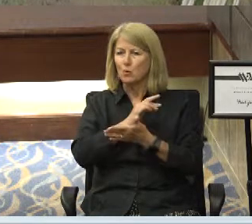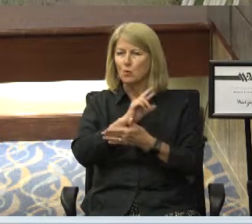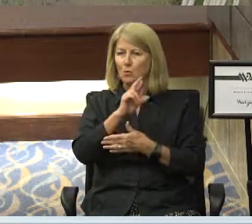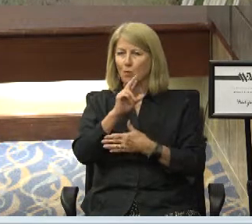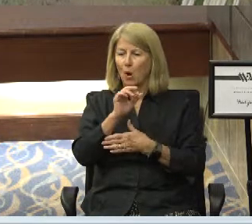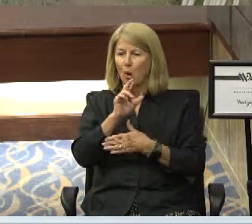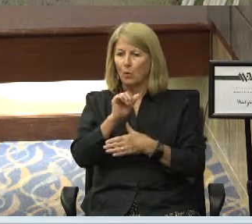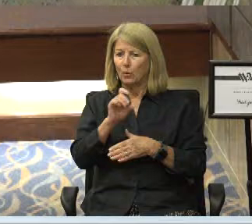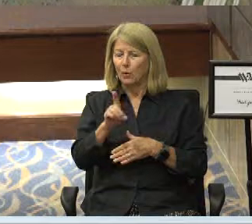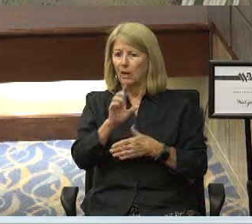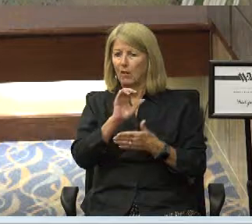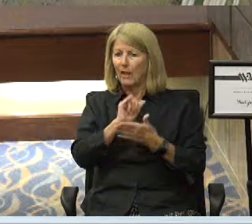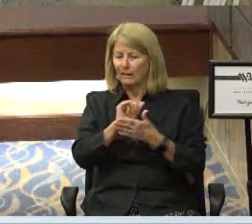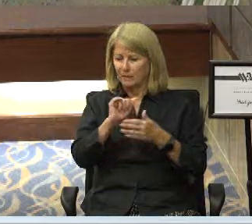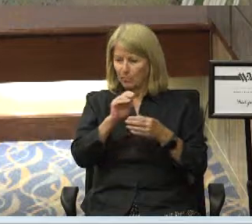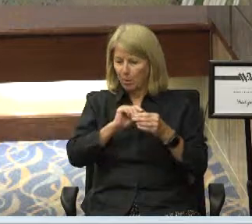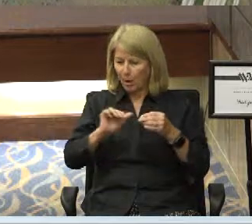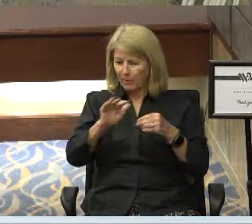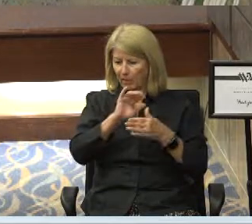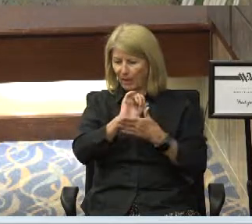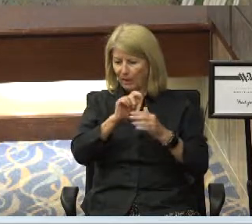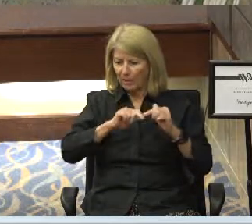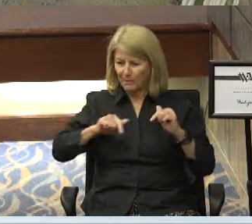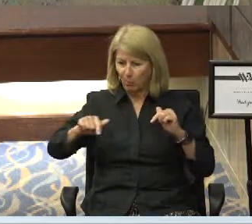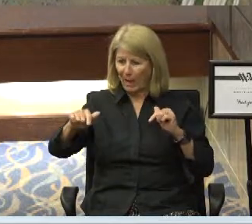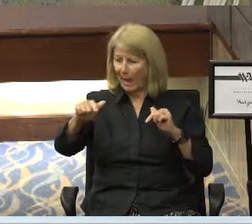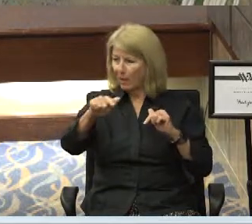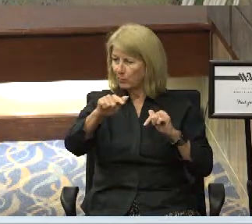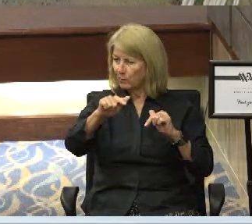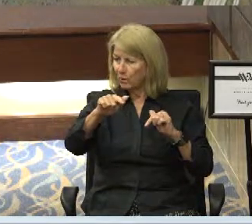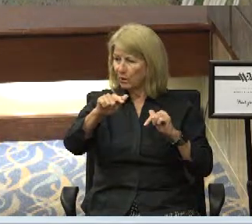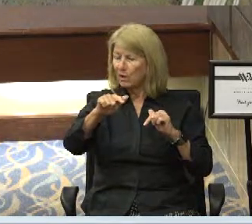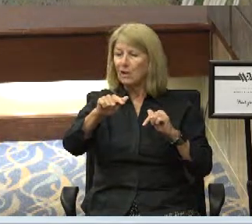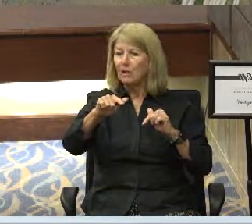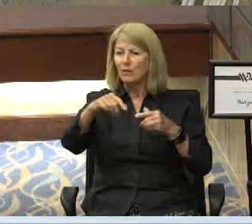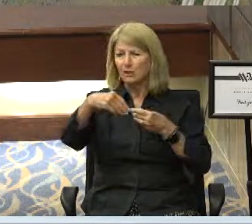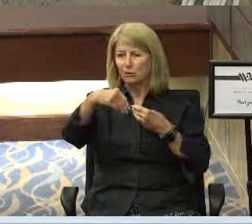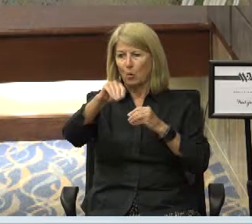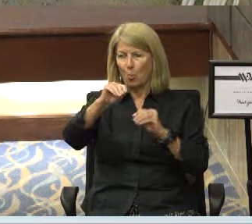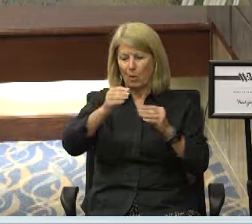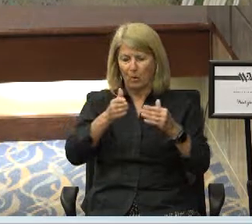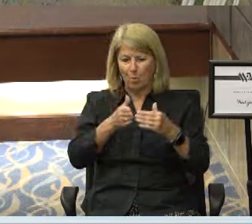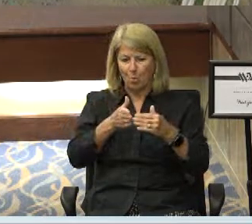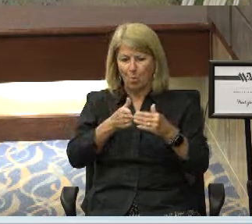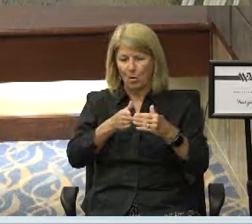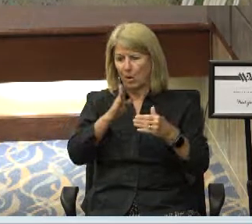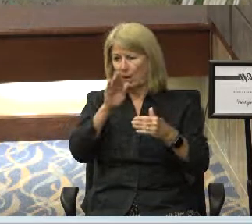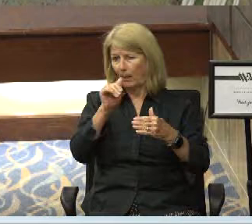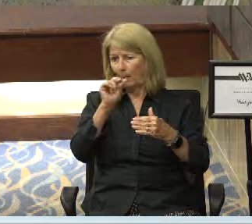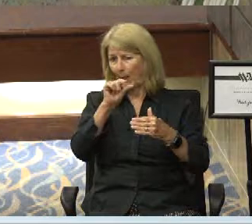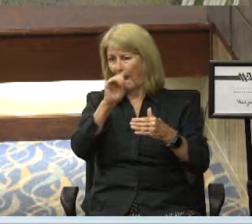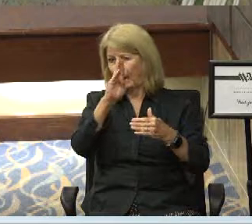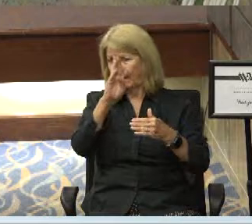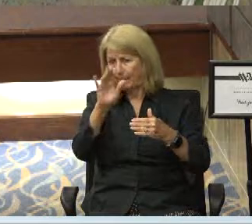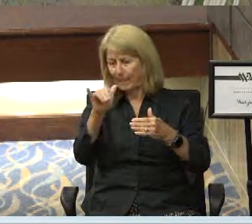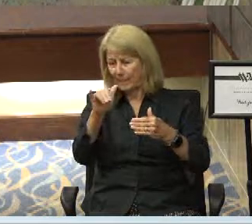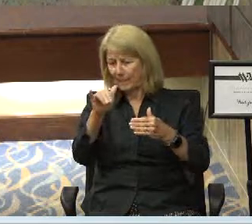This is a property that wraps around the convenience store at the corner of Bagby